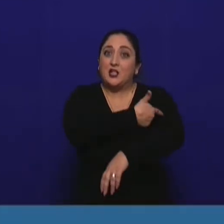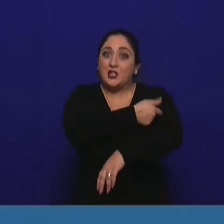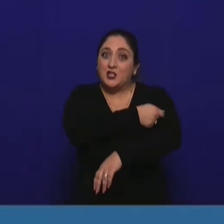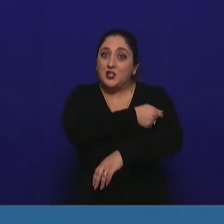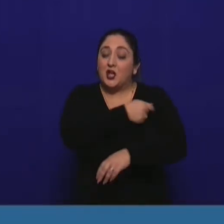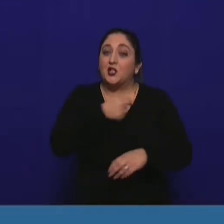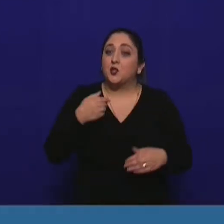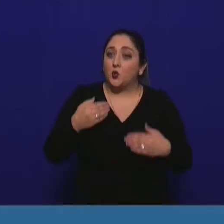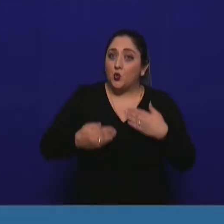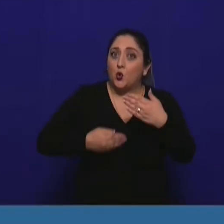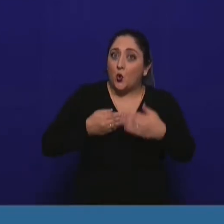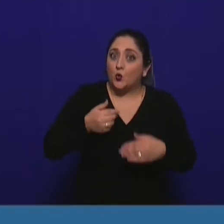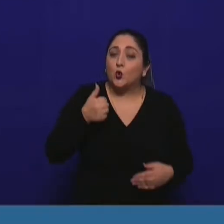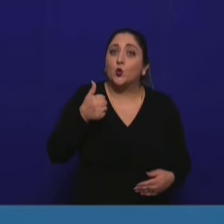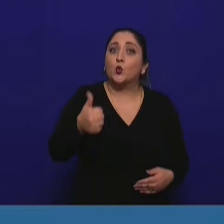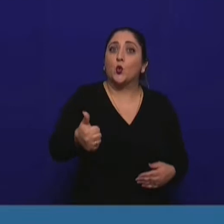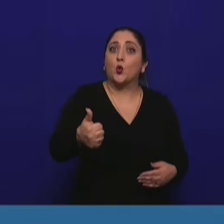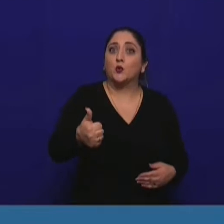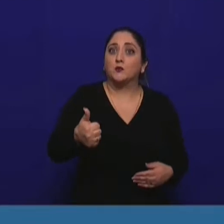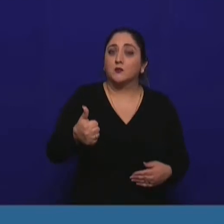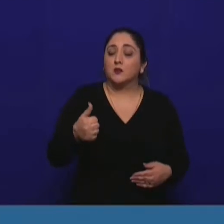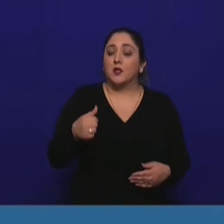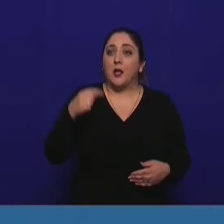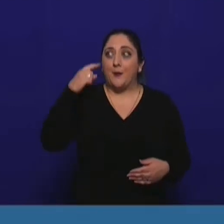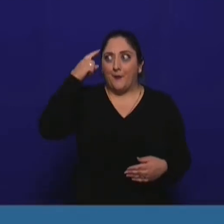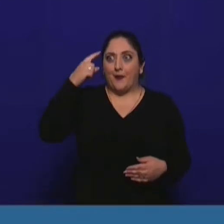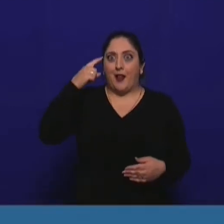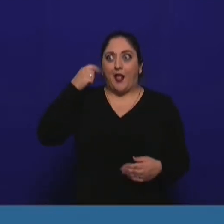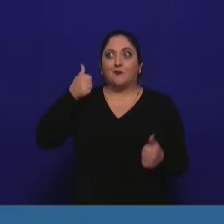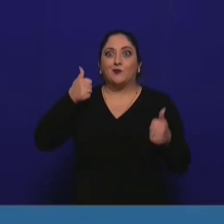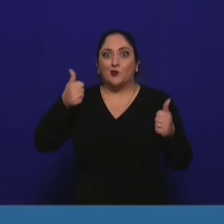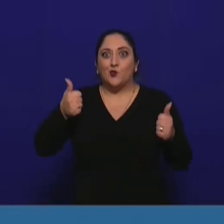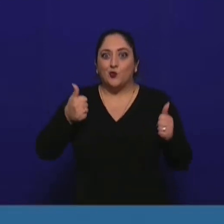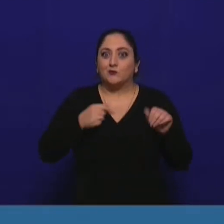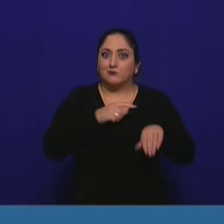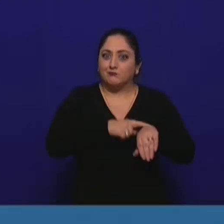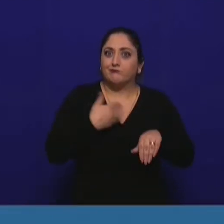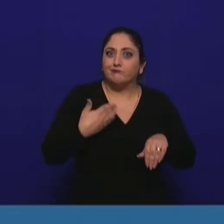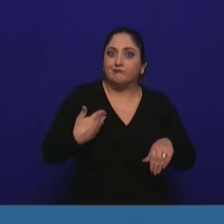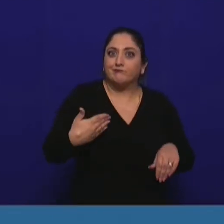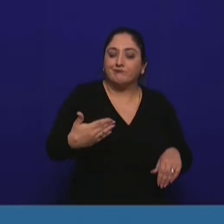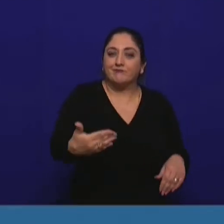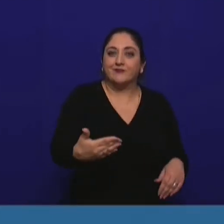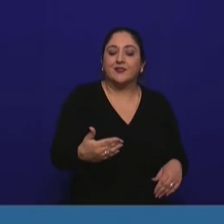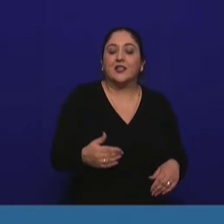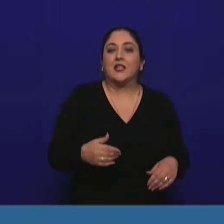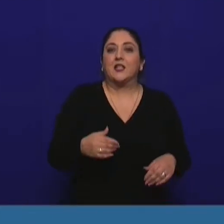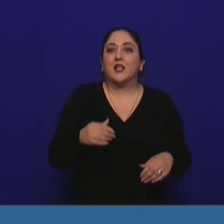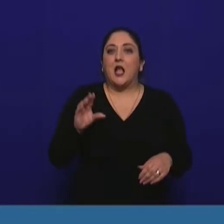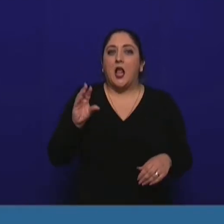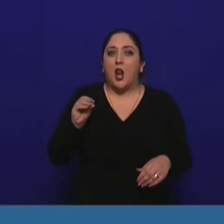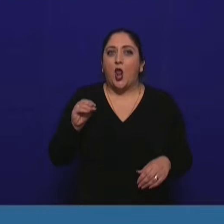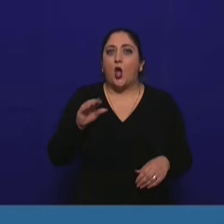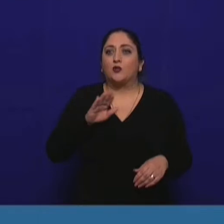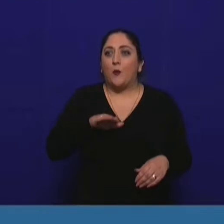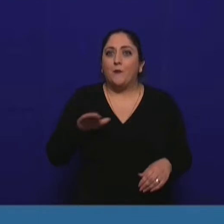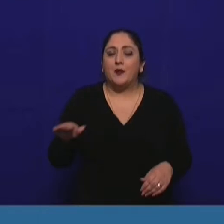very well. We are ahead of the schedule, which was already planned, and in fact, we have vaccinated with